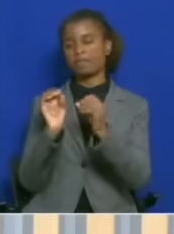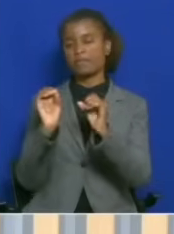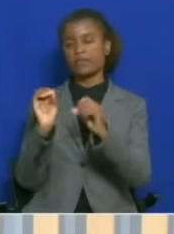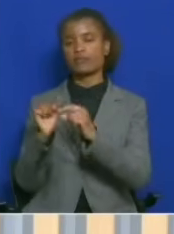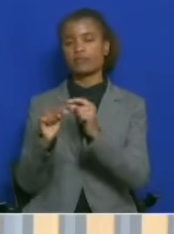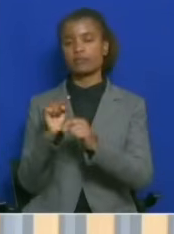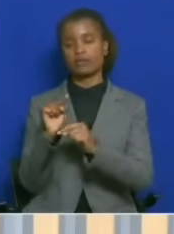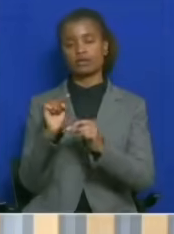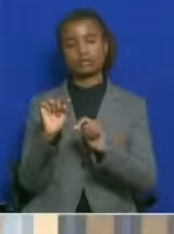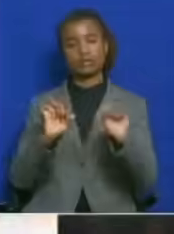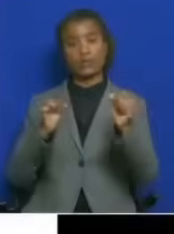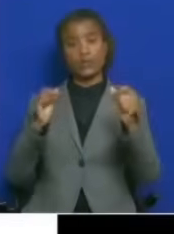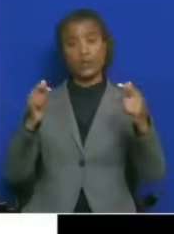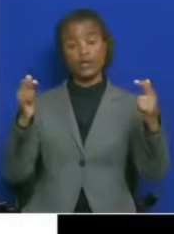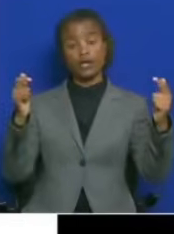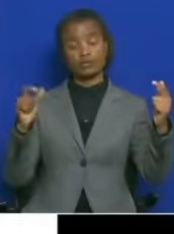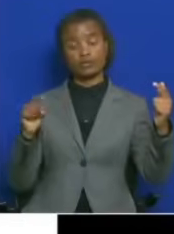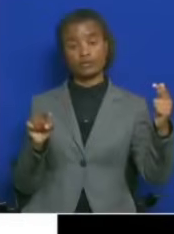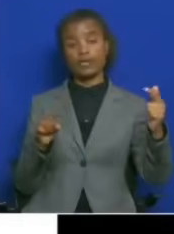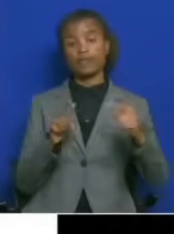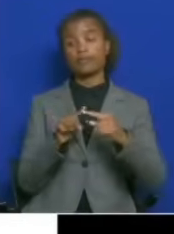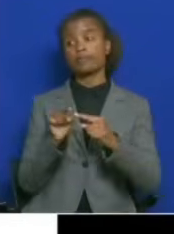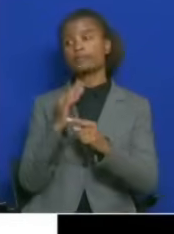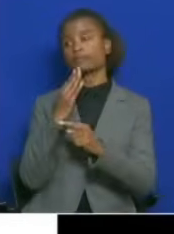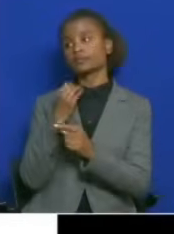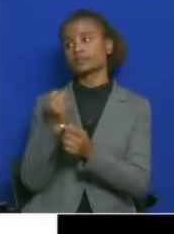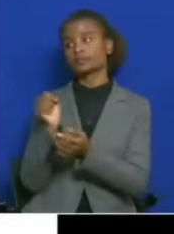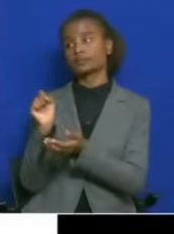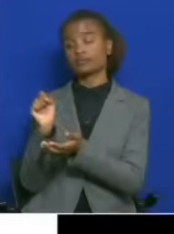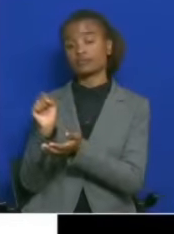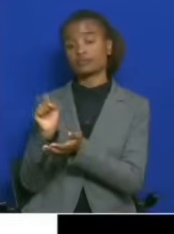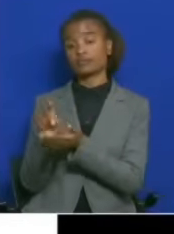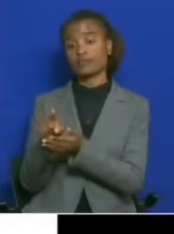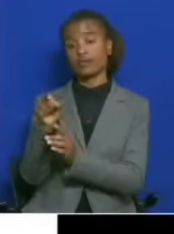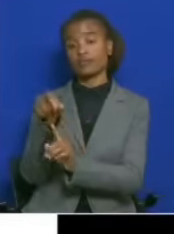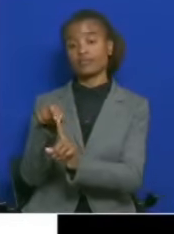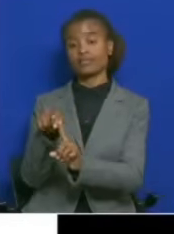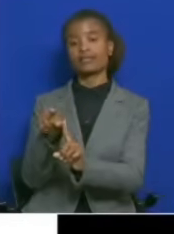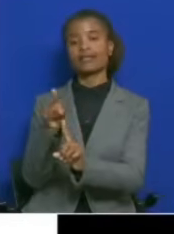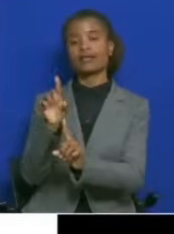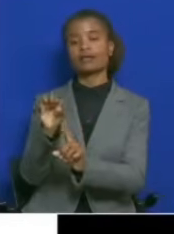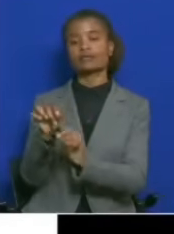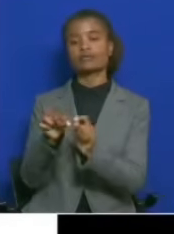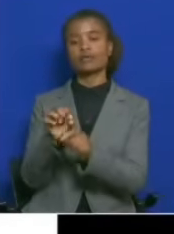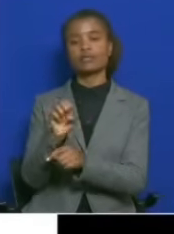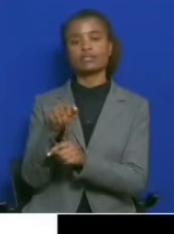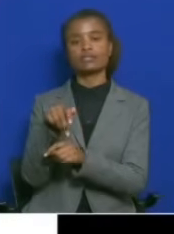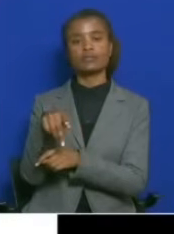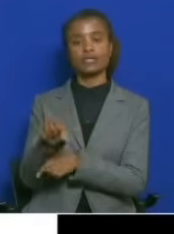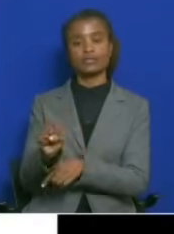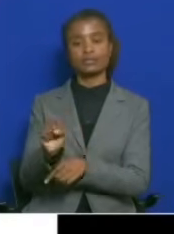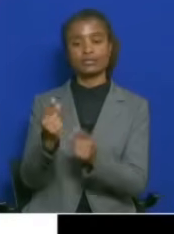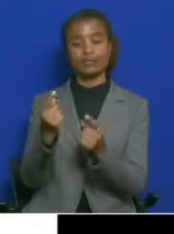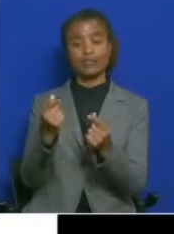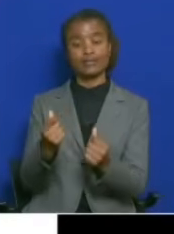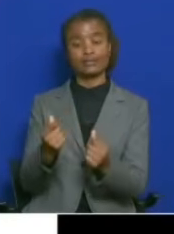and also around SAPS pricing. So they still haven't resolved the issue of how to price.